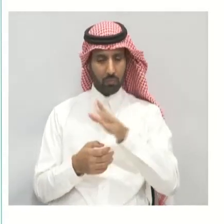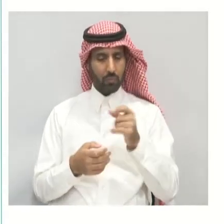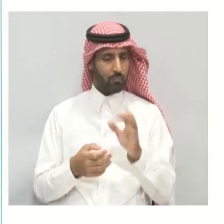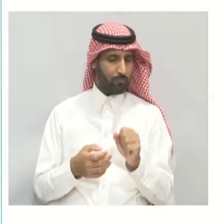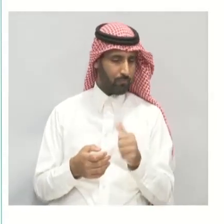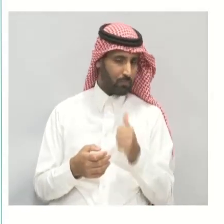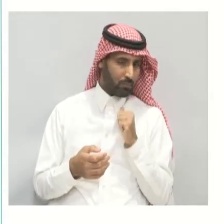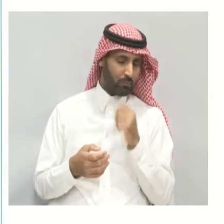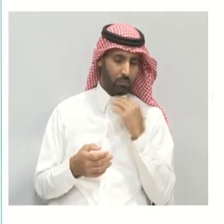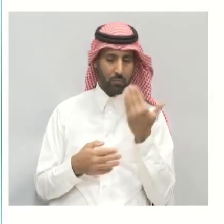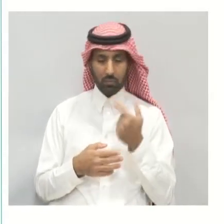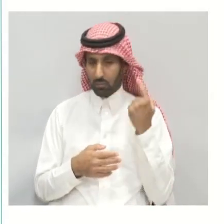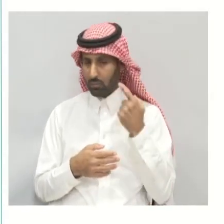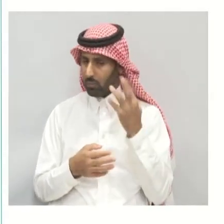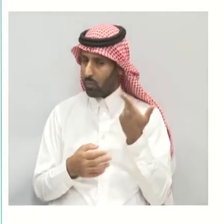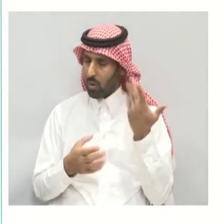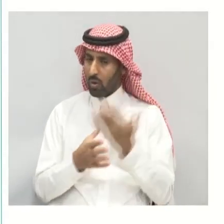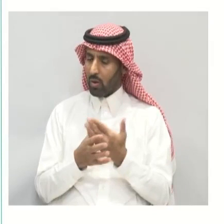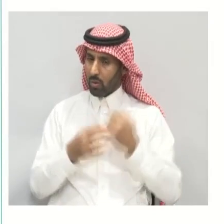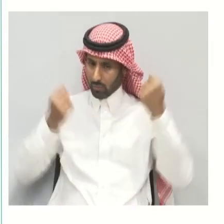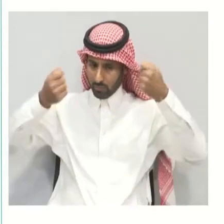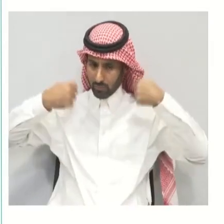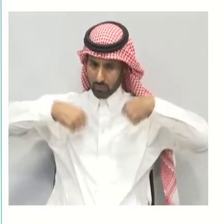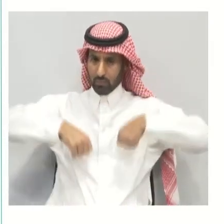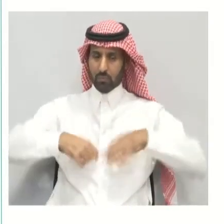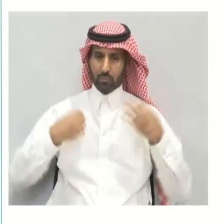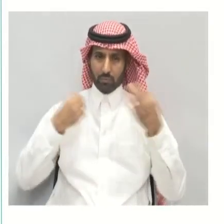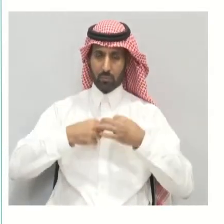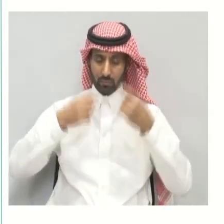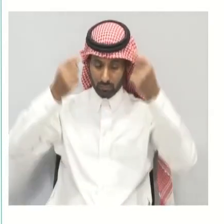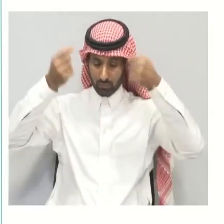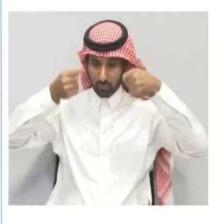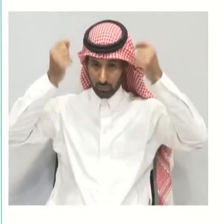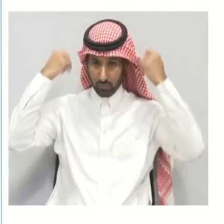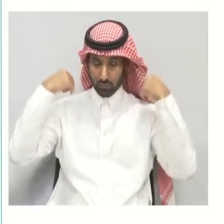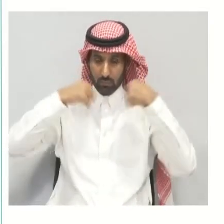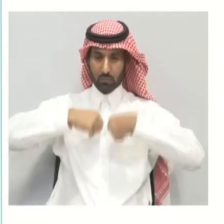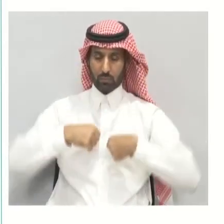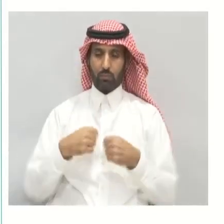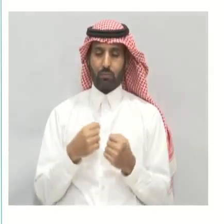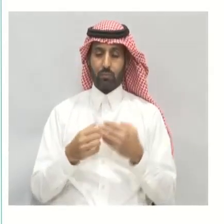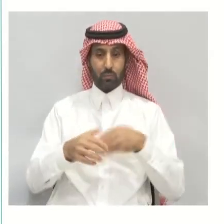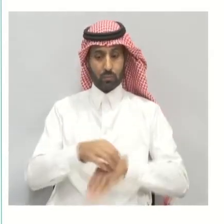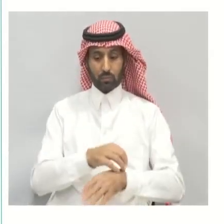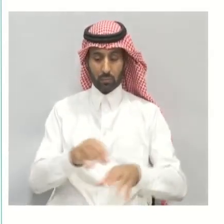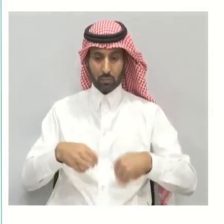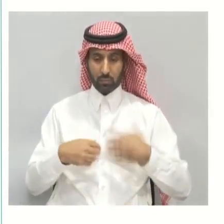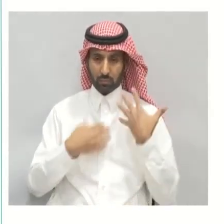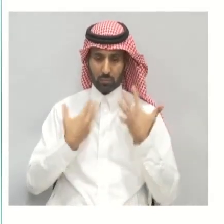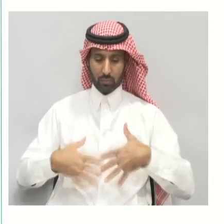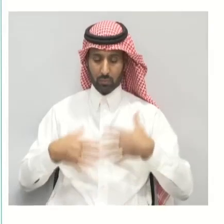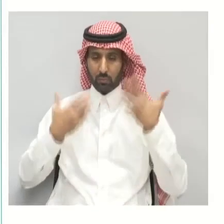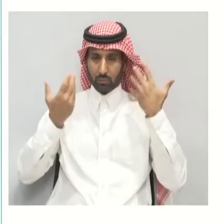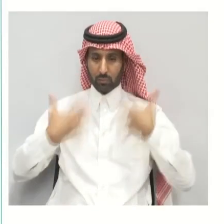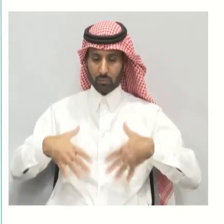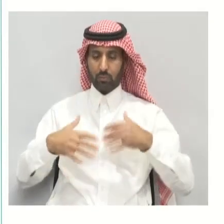not, then try to think of why. Why you haven't think of such clothes that people should wear